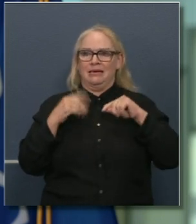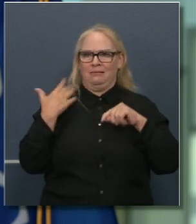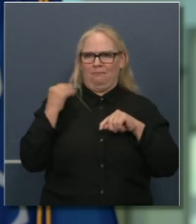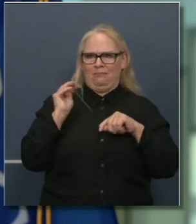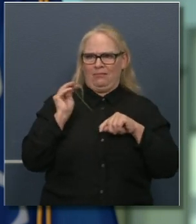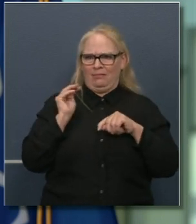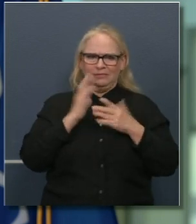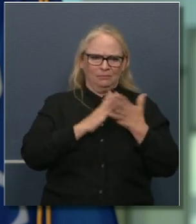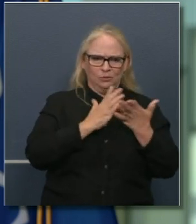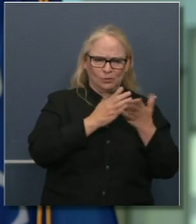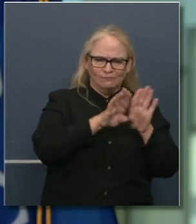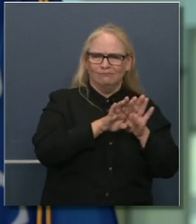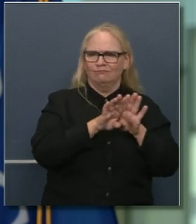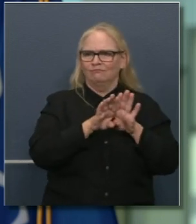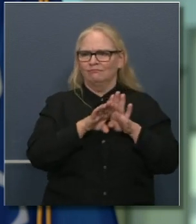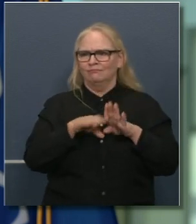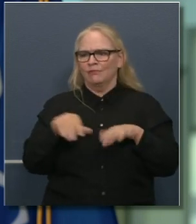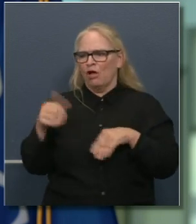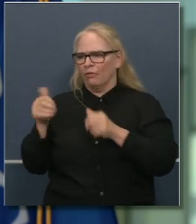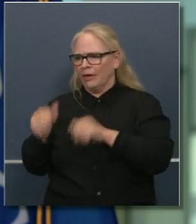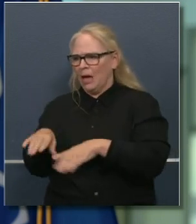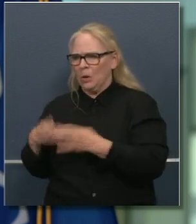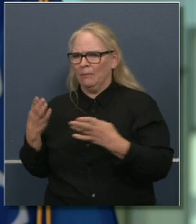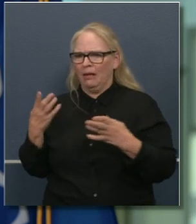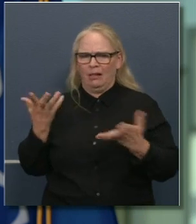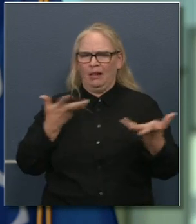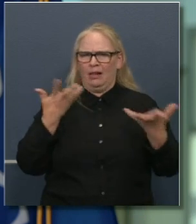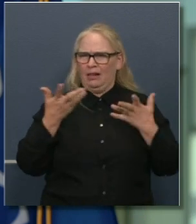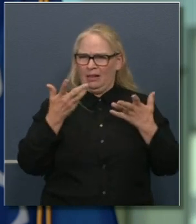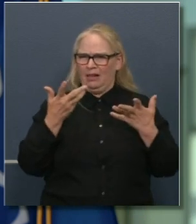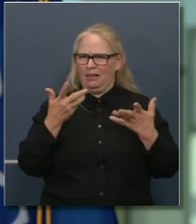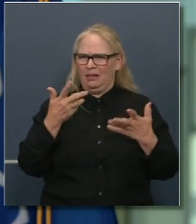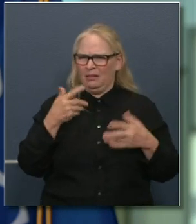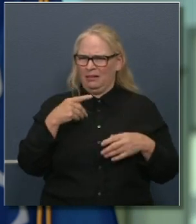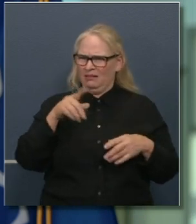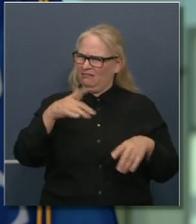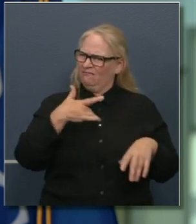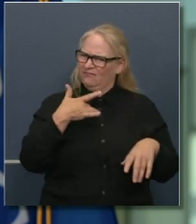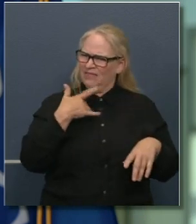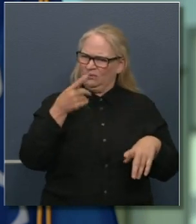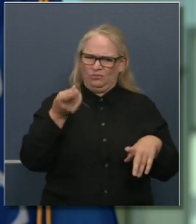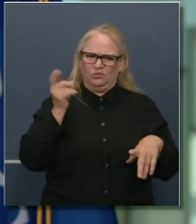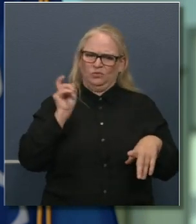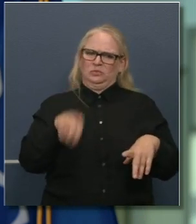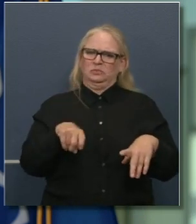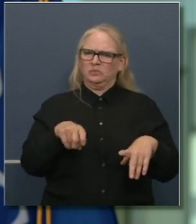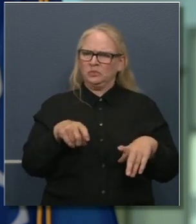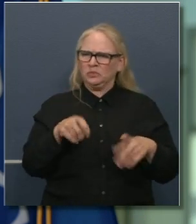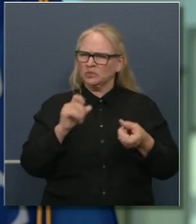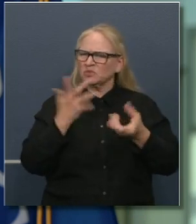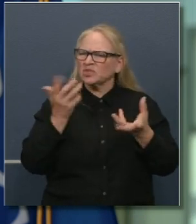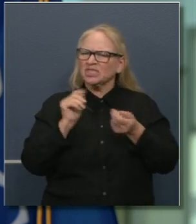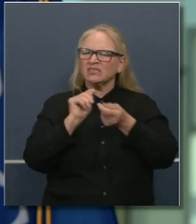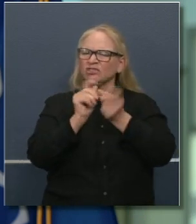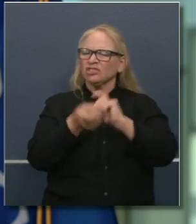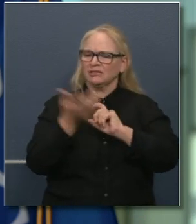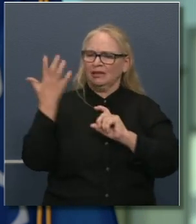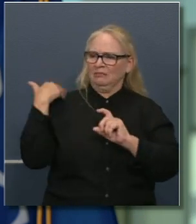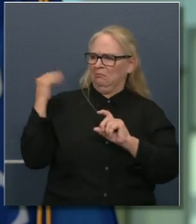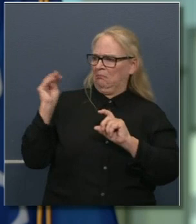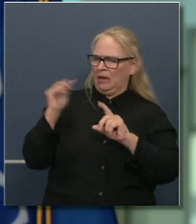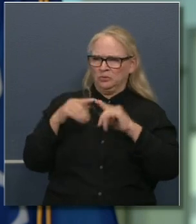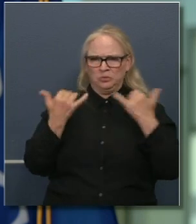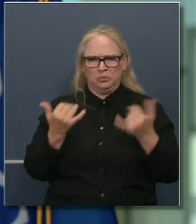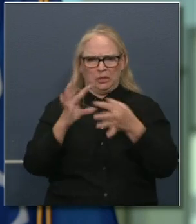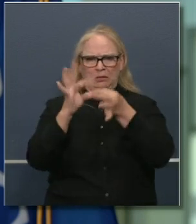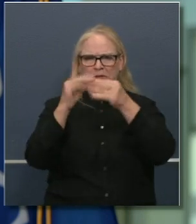What was the moment that made you think you needed to do more from the state? That was about 10 days ago, so forgive me for leaving you with that impression on Monday. It